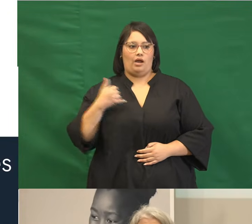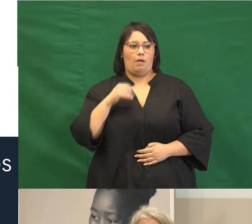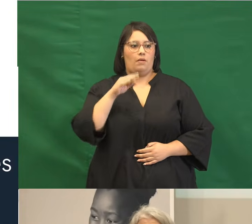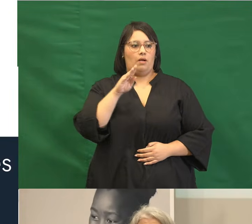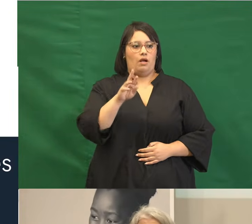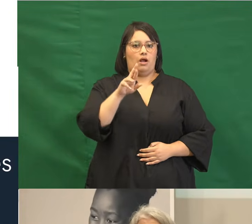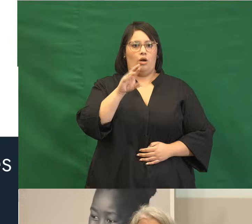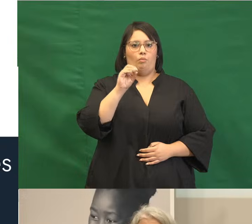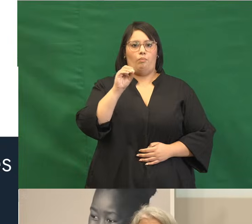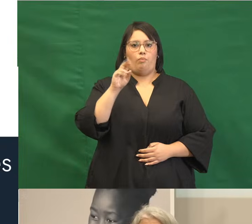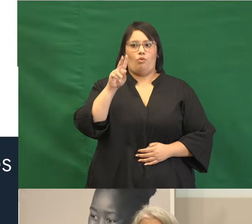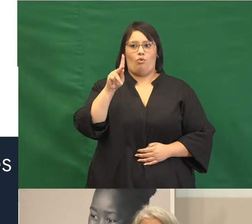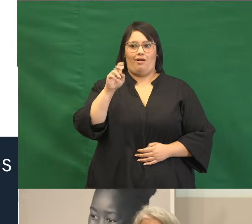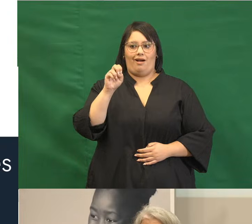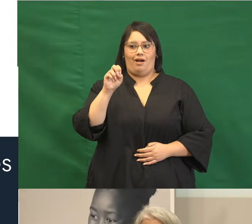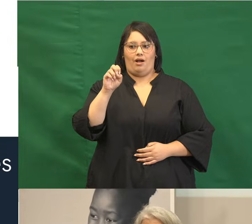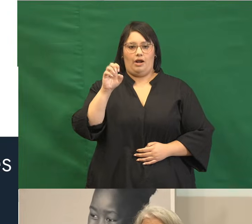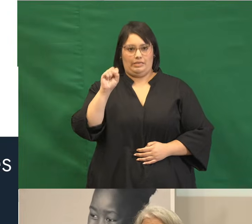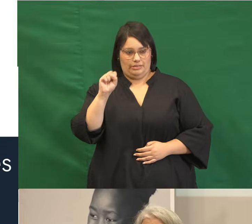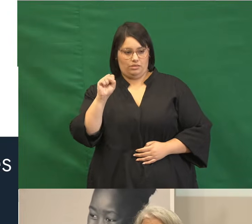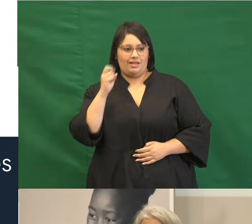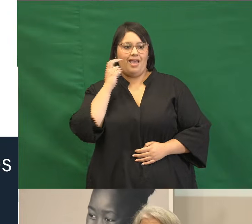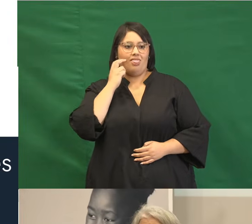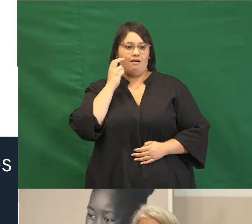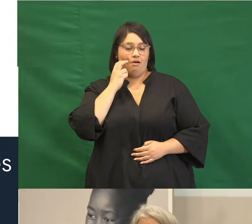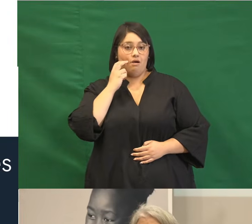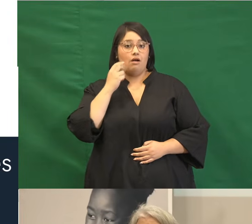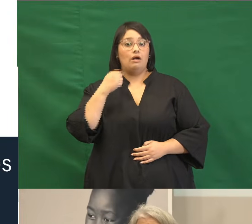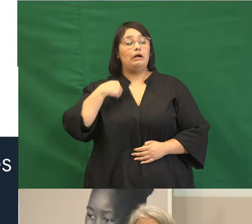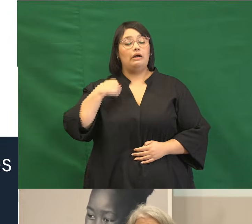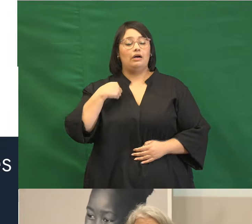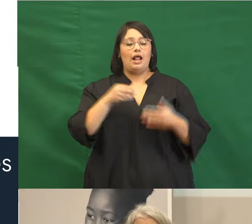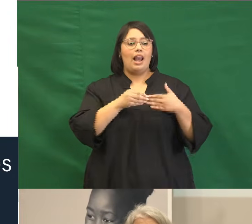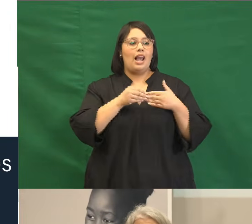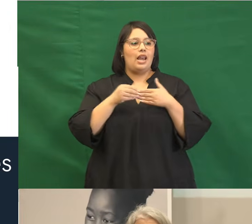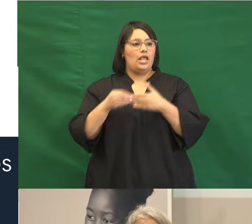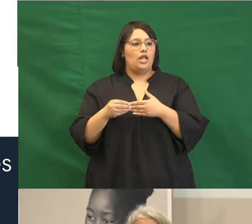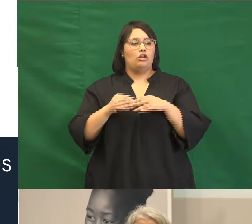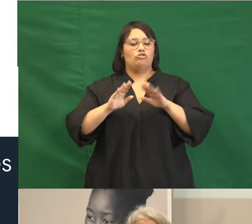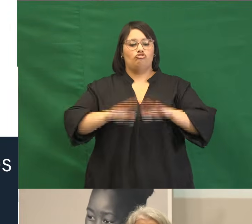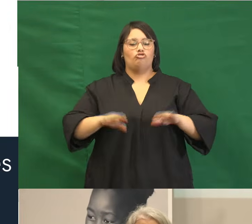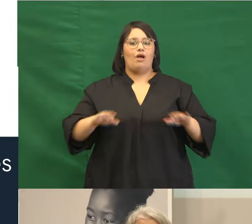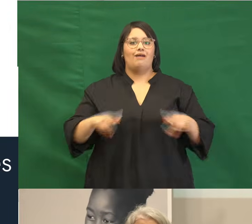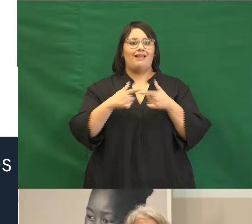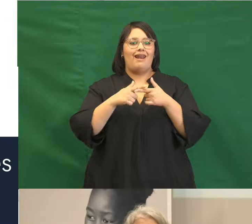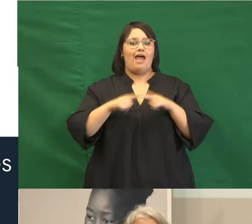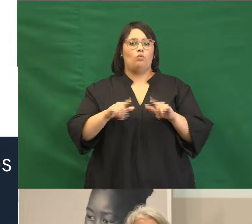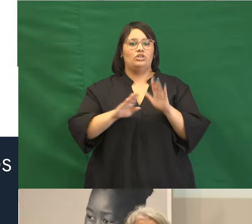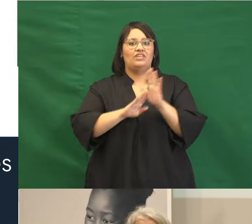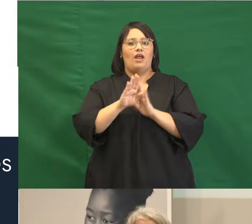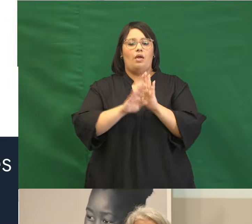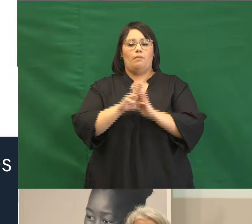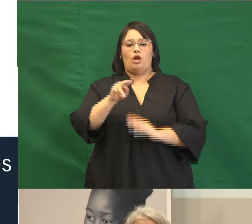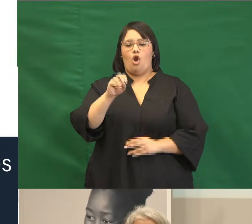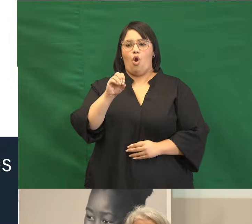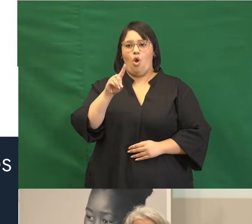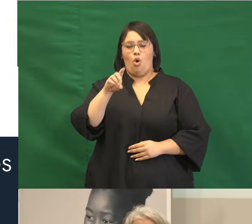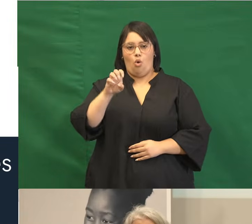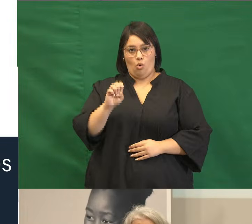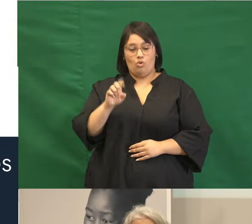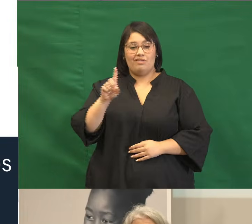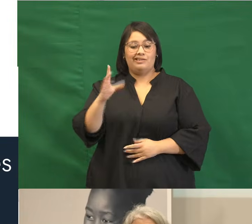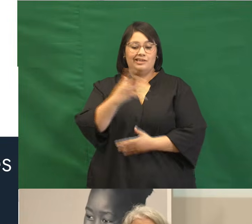and I'm leading the Child Language Development Node, which is part of SADiLaR, the